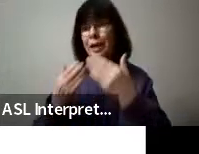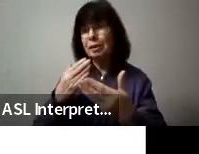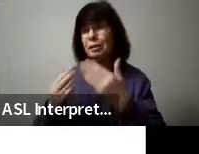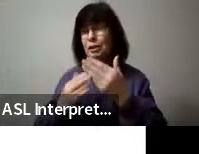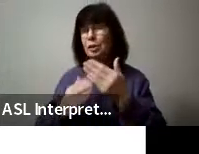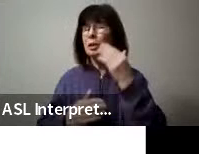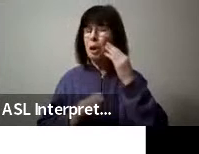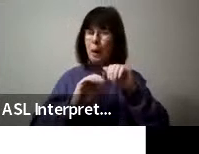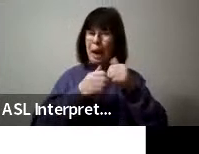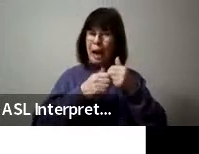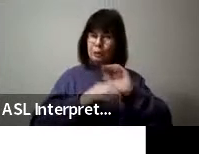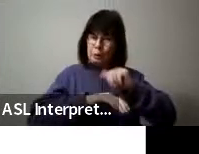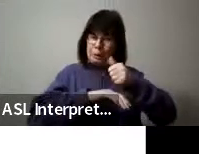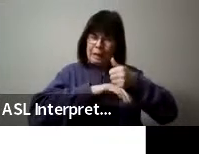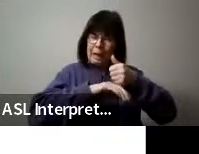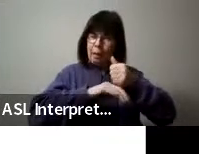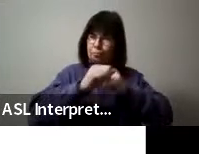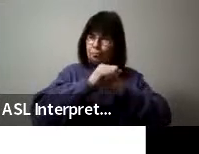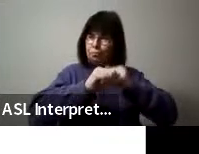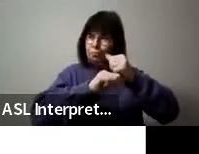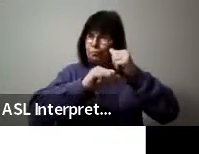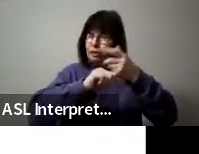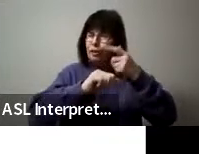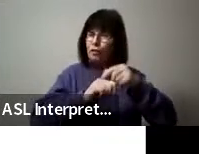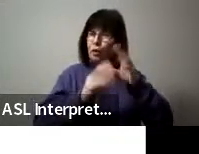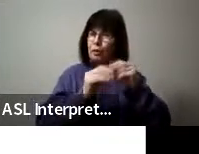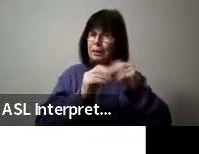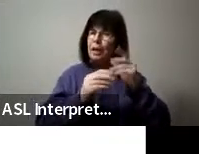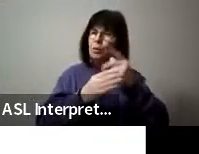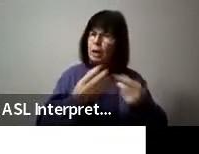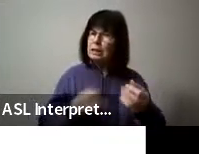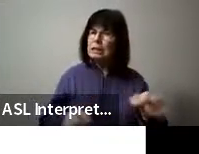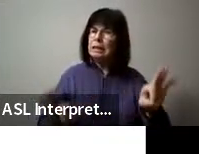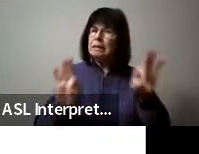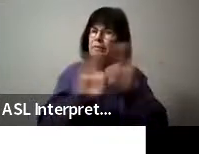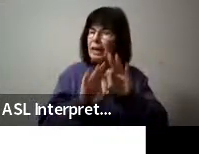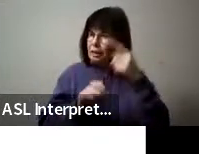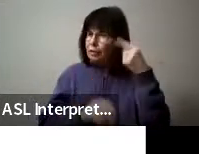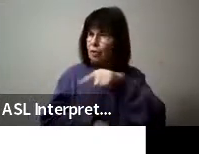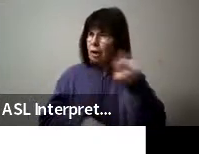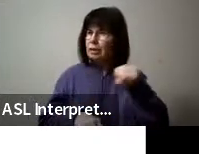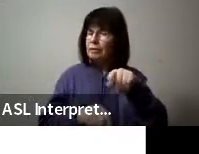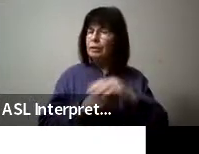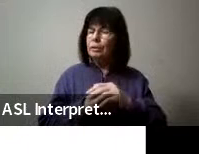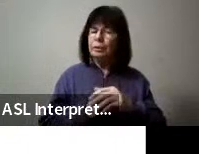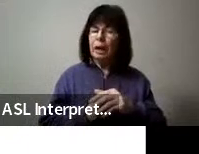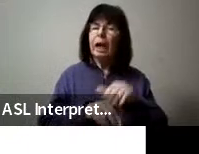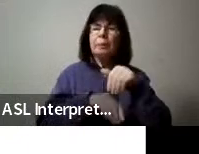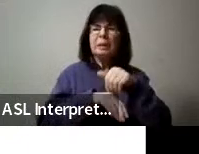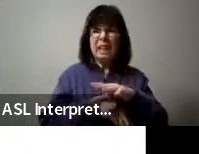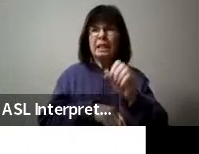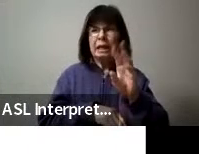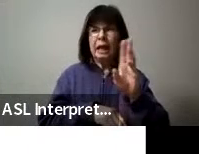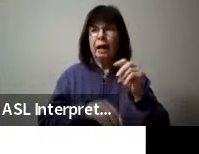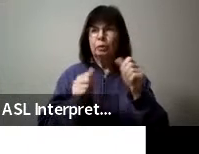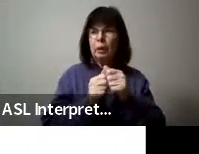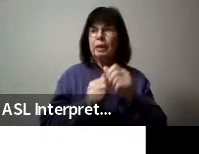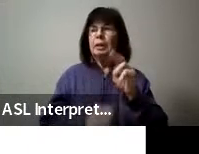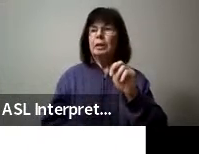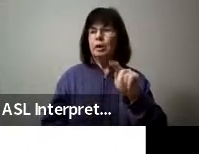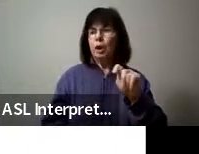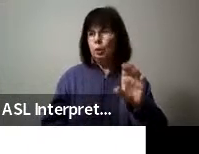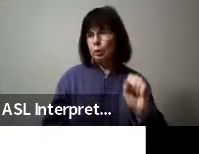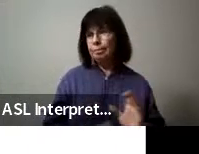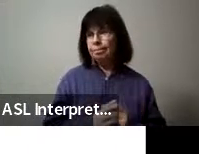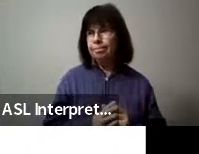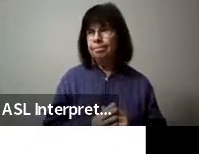these meetings going forward and what is of value to you all. And I'll send this out with the notes as well. With